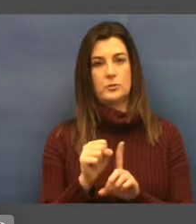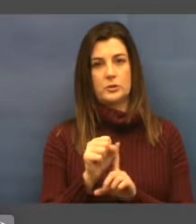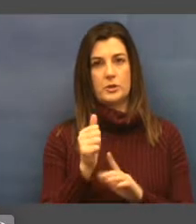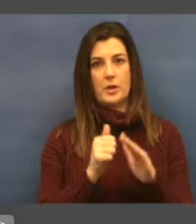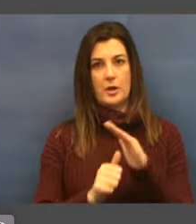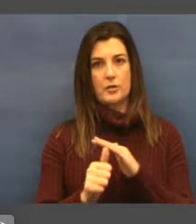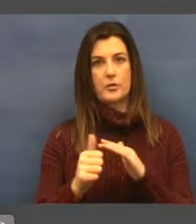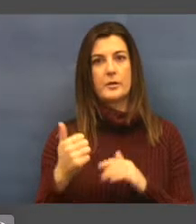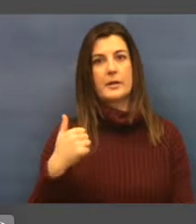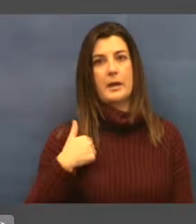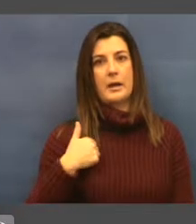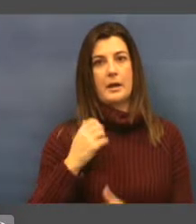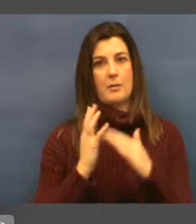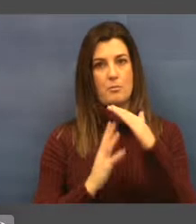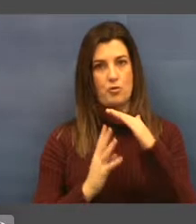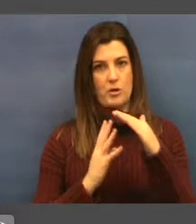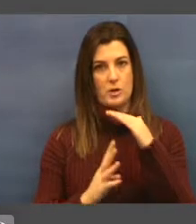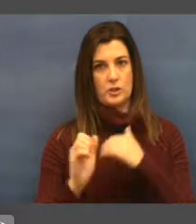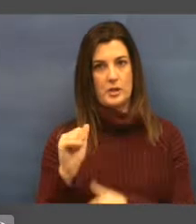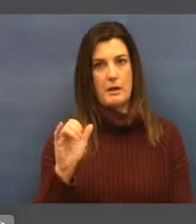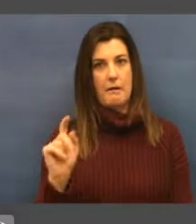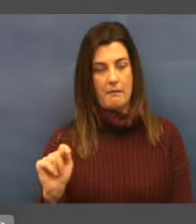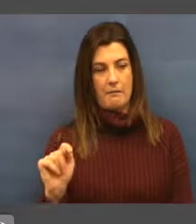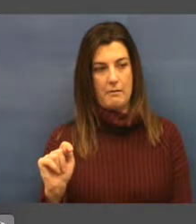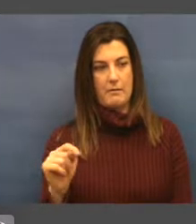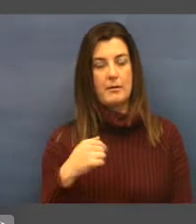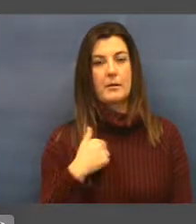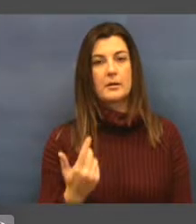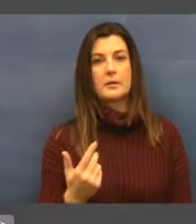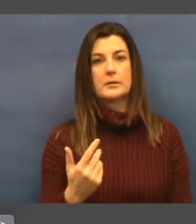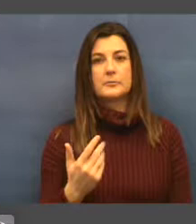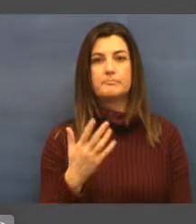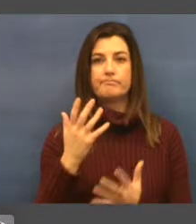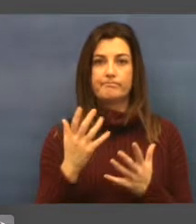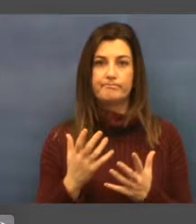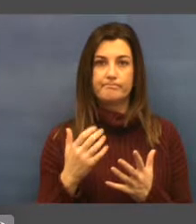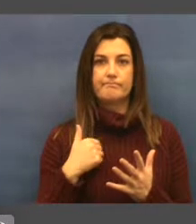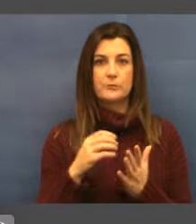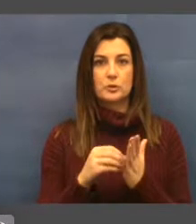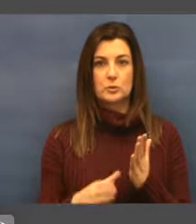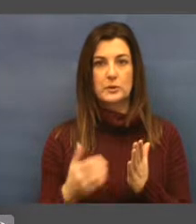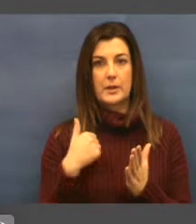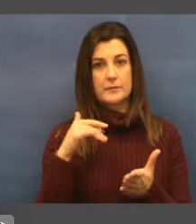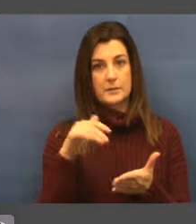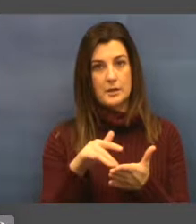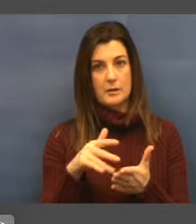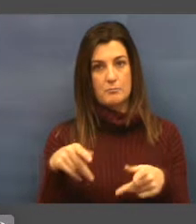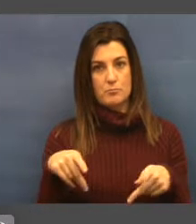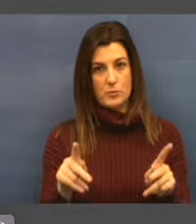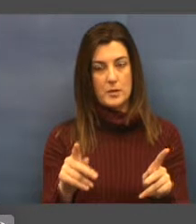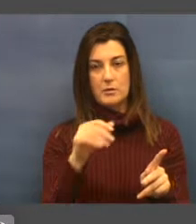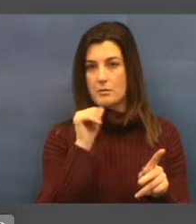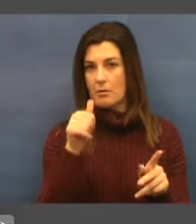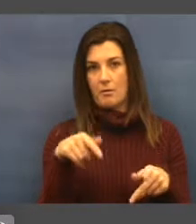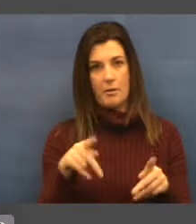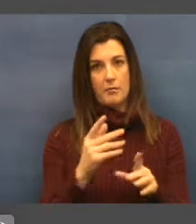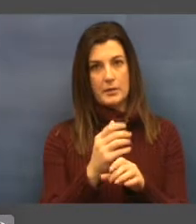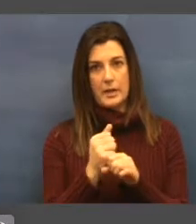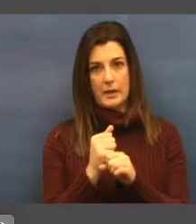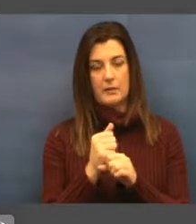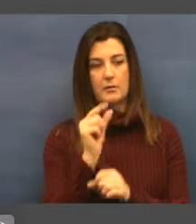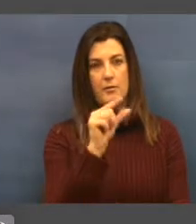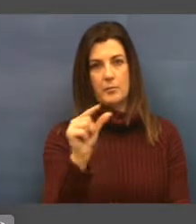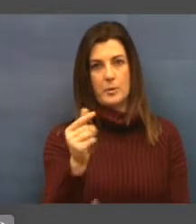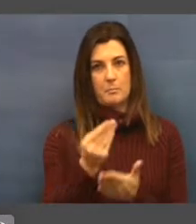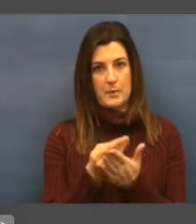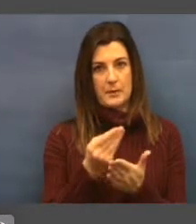Refugee Protection Act. Unfortunately, students with study permits are not eligible for government funding.